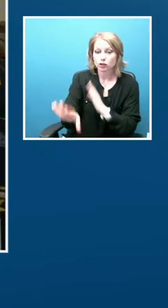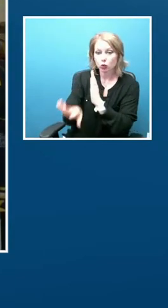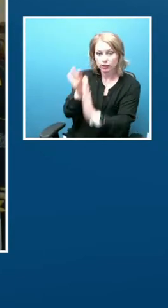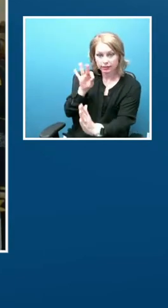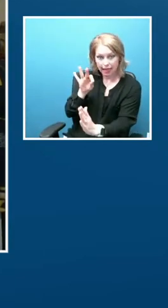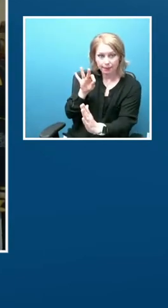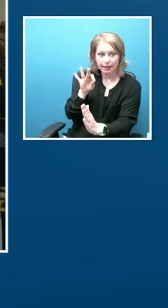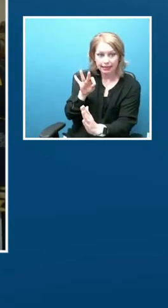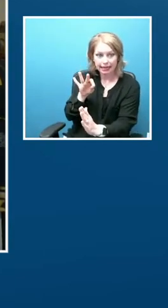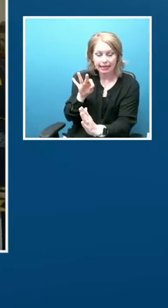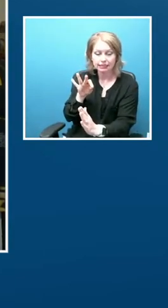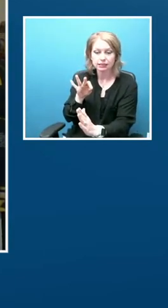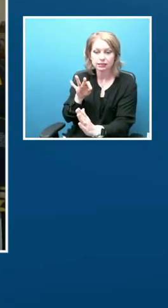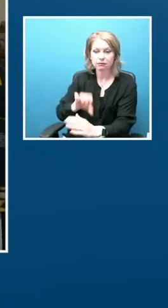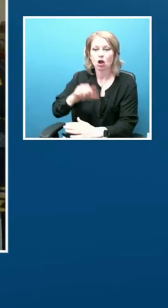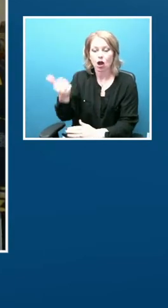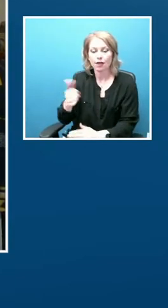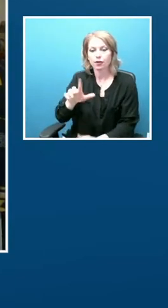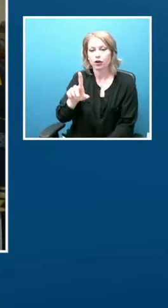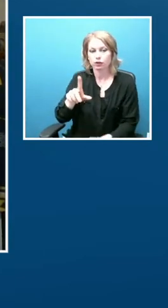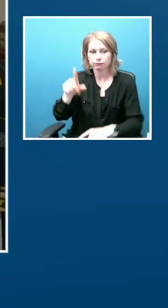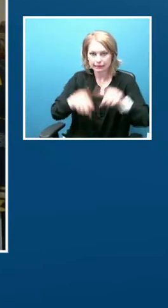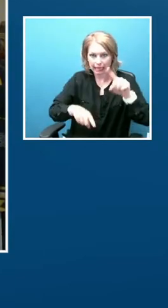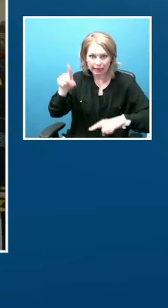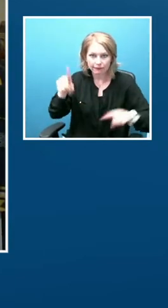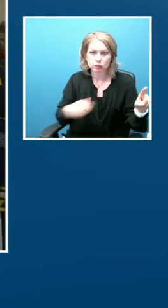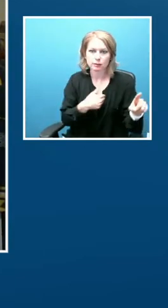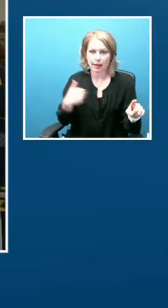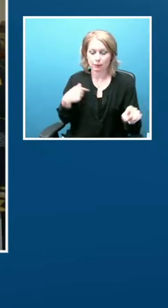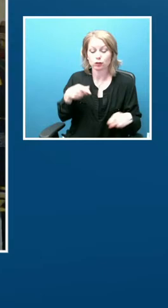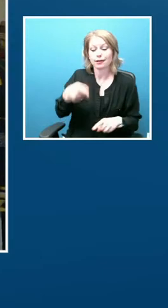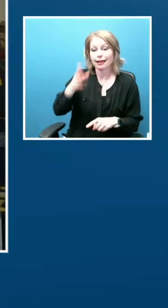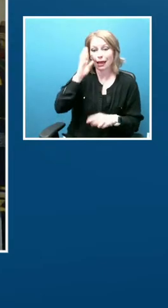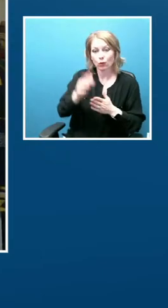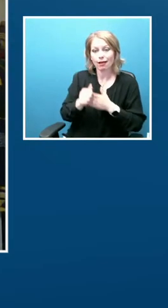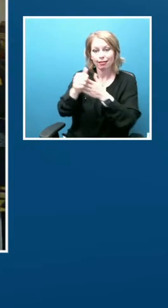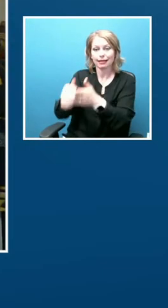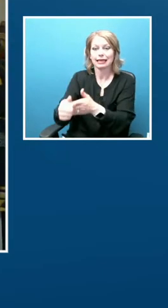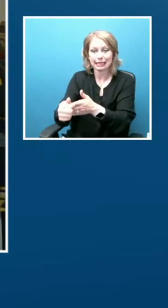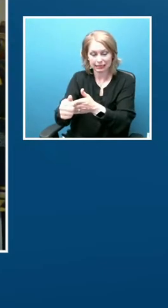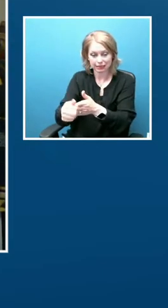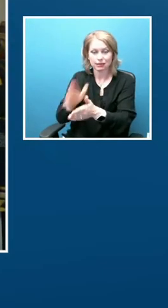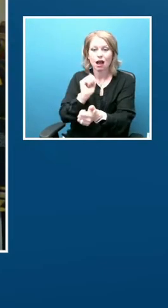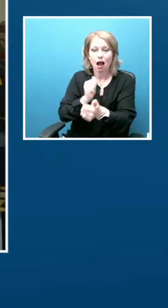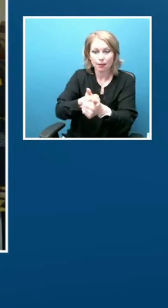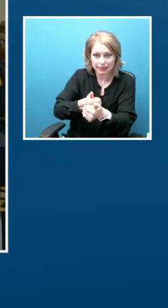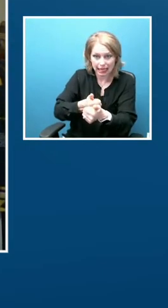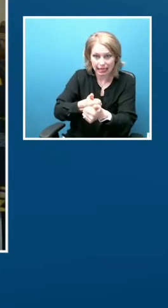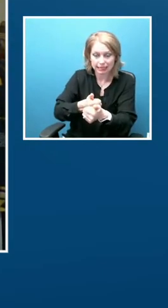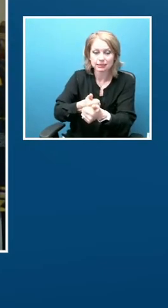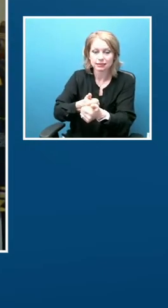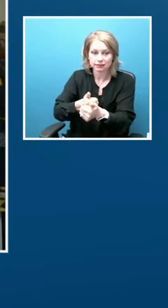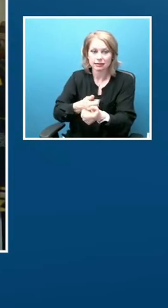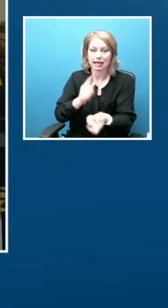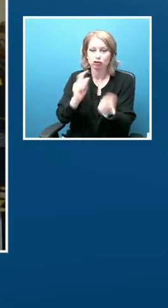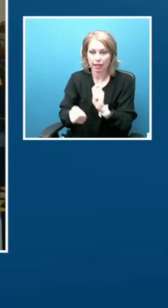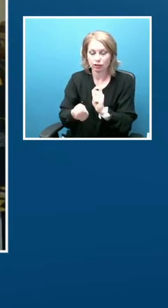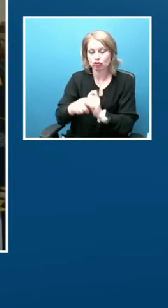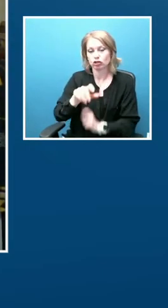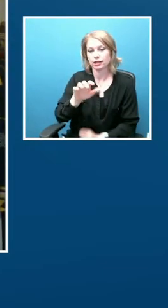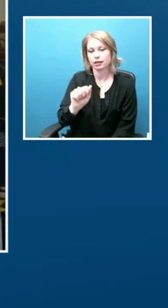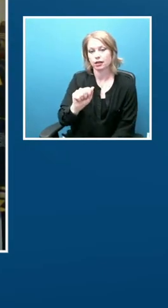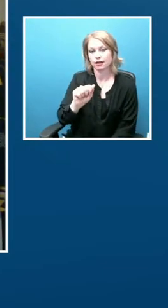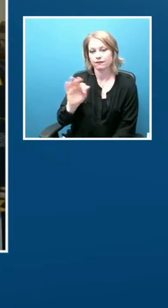state executive committee. These members will take the lead in updating and implementing the affirmative action plan that's been